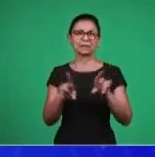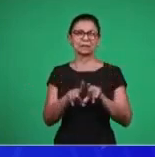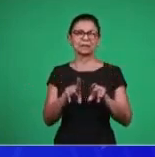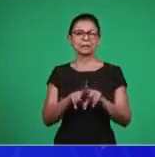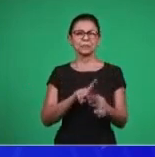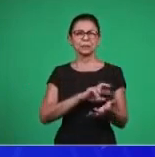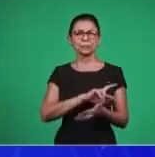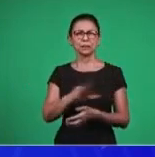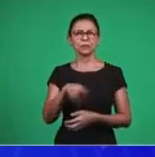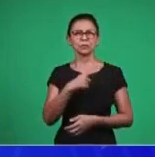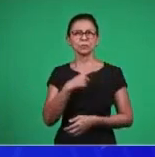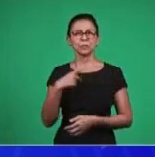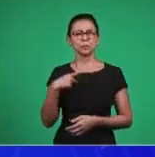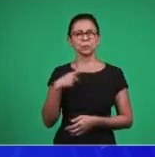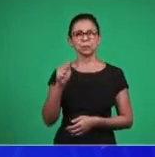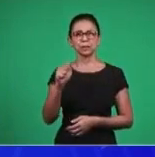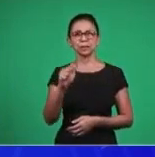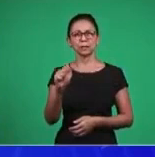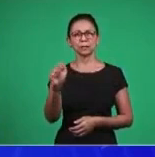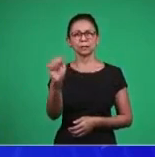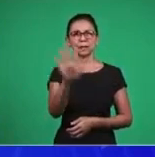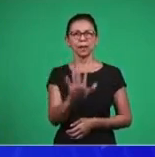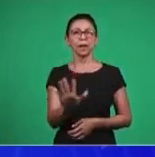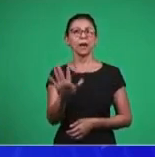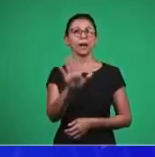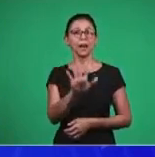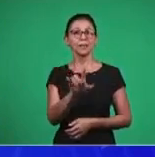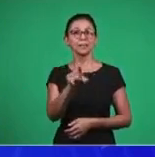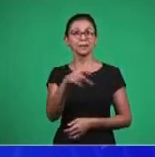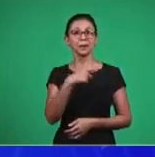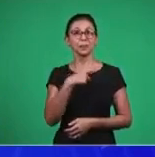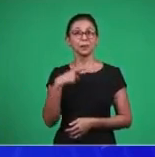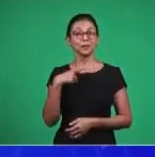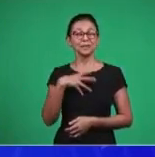Pastor Bichal in Nepal, country of Asia,